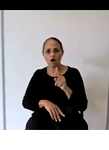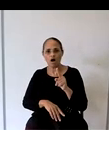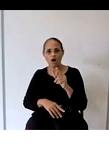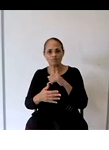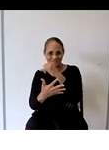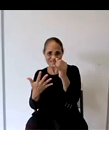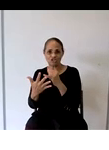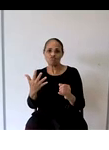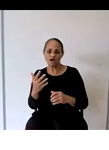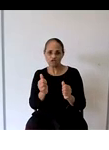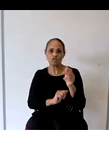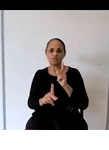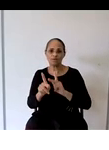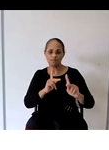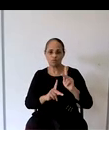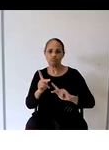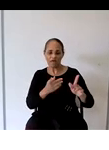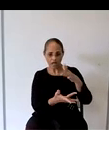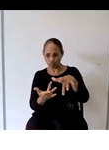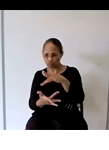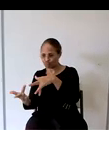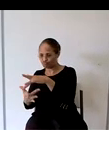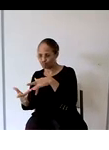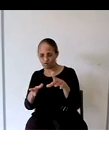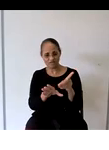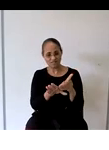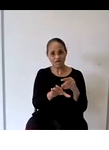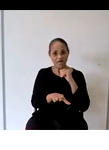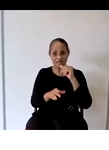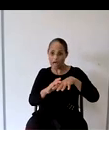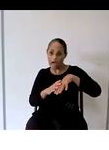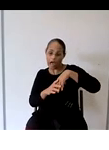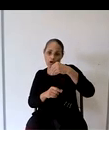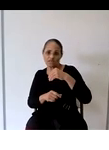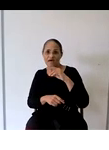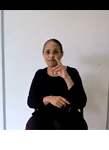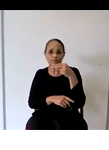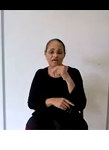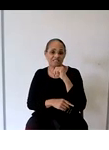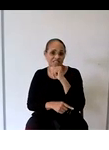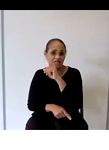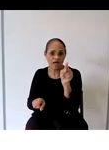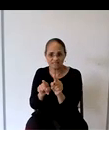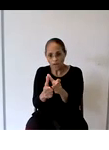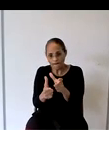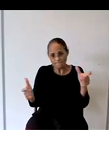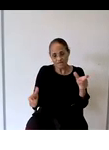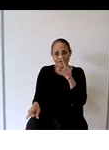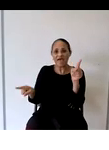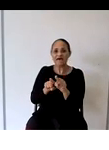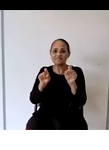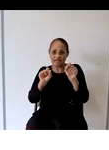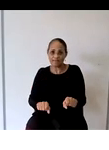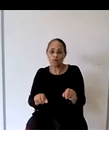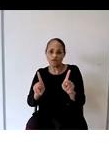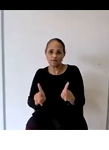people with disabilities, because we're not out there or the population isn't as big as able-bodied individuals. So